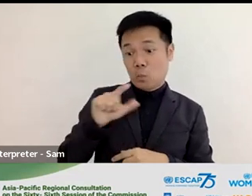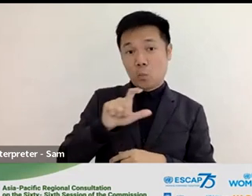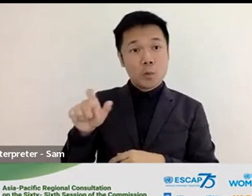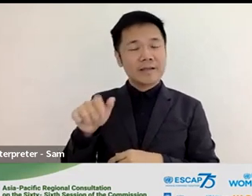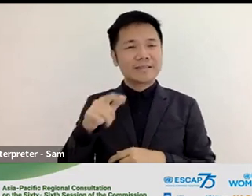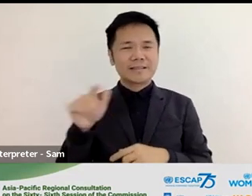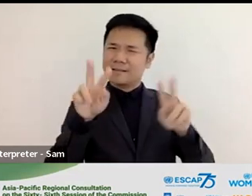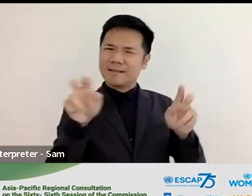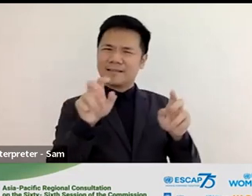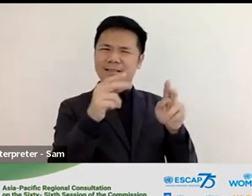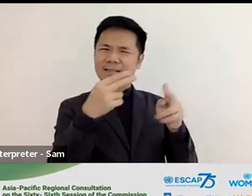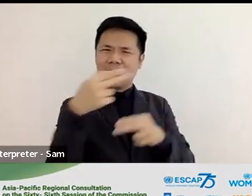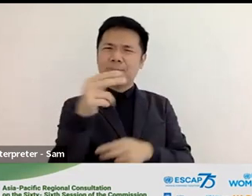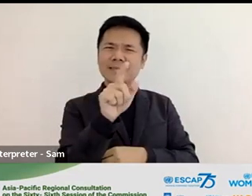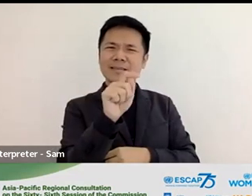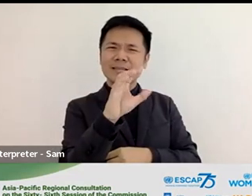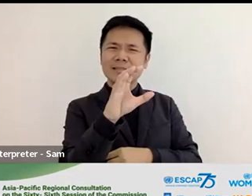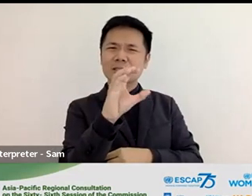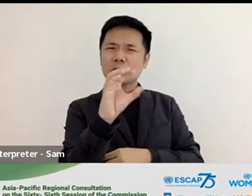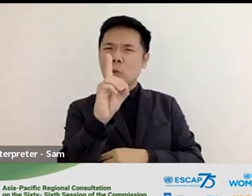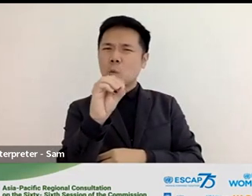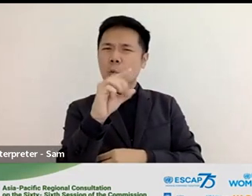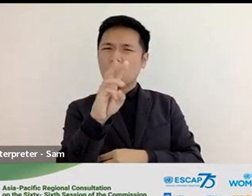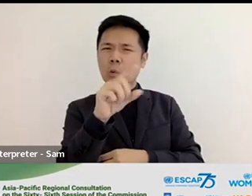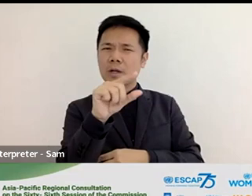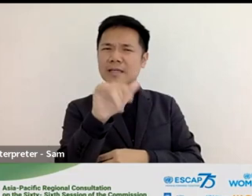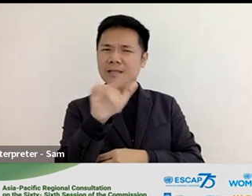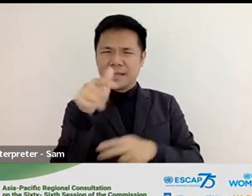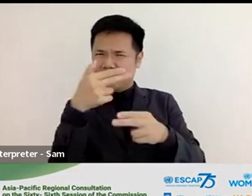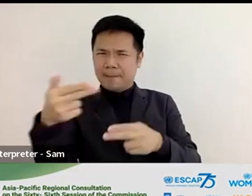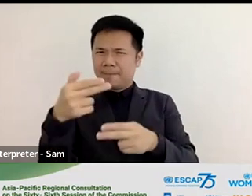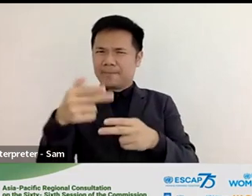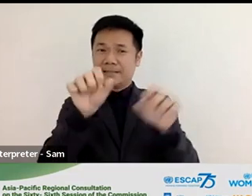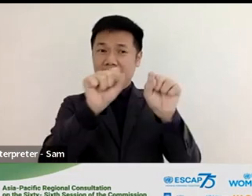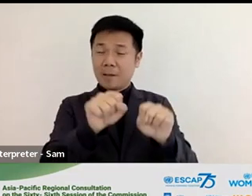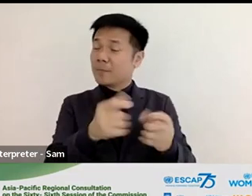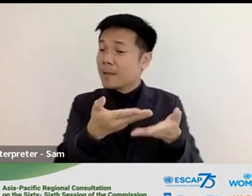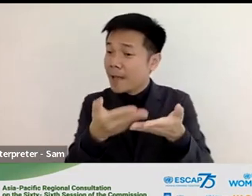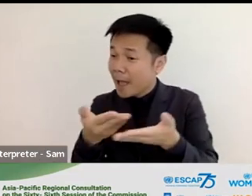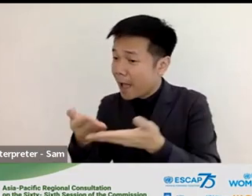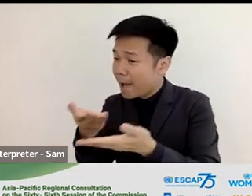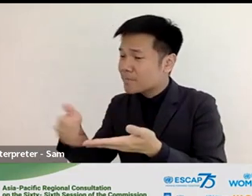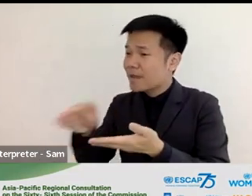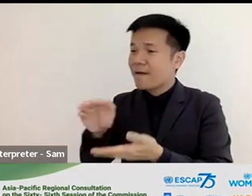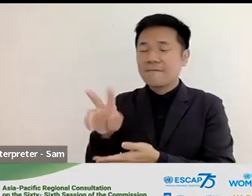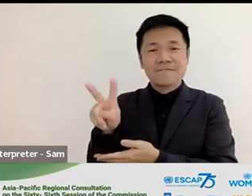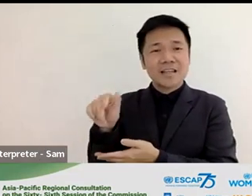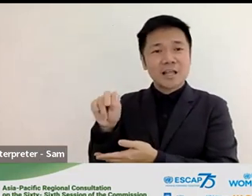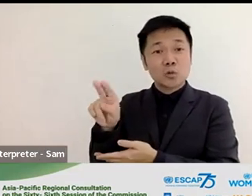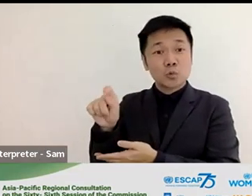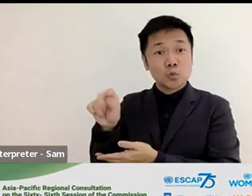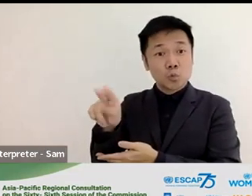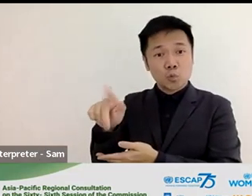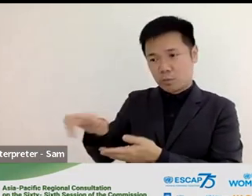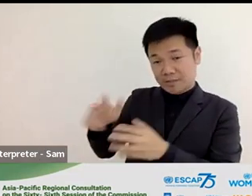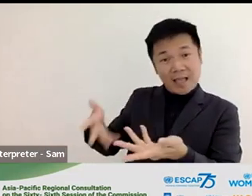TCW. But what this has started to do is actually also support young Ni Vanuatu women to learn about weather